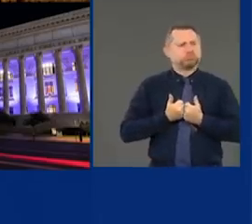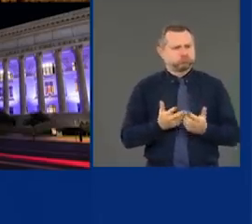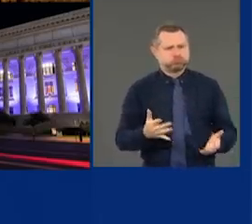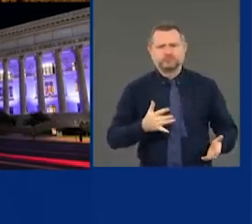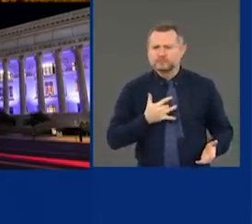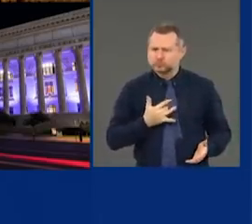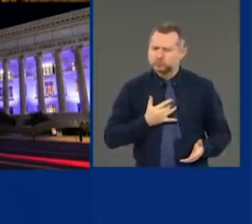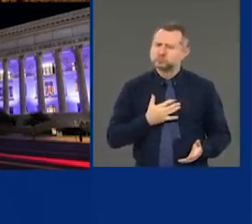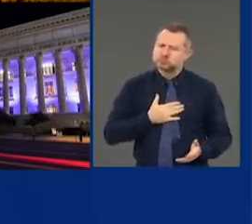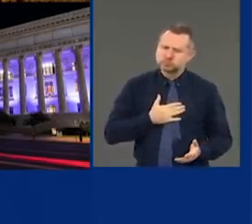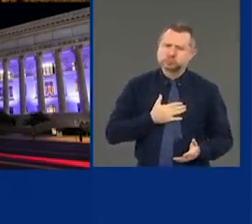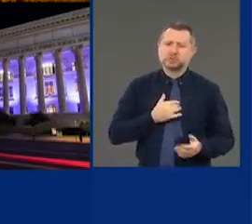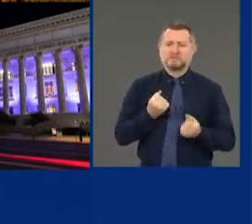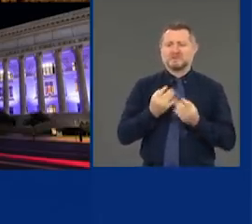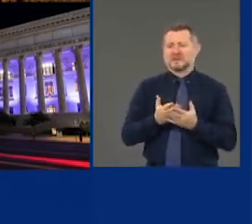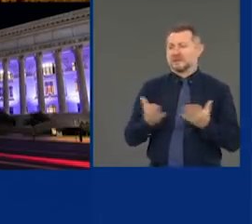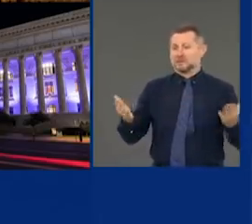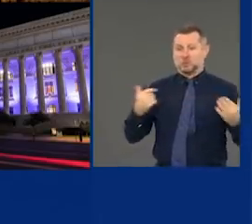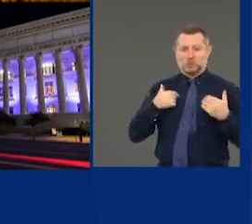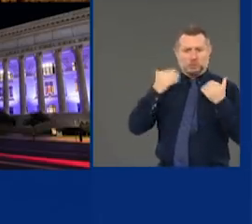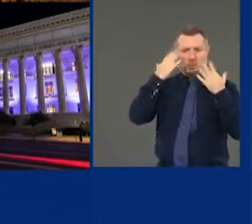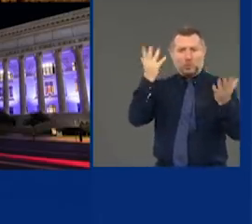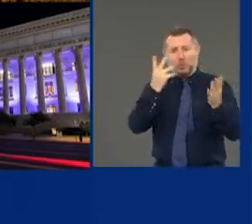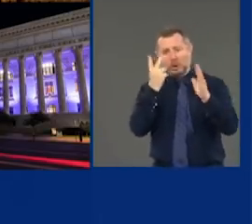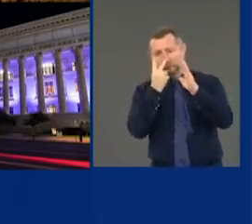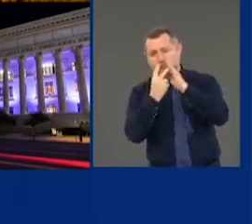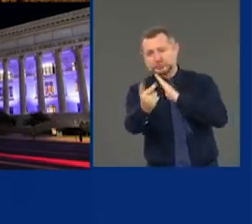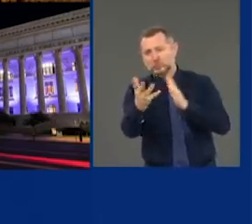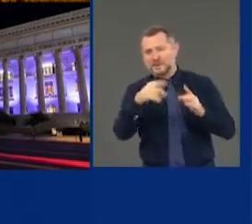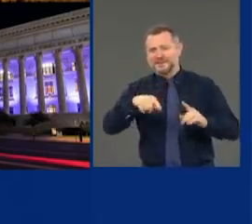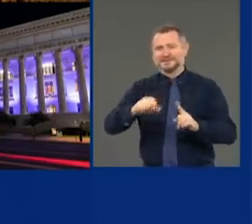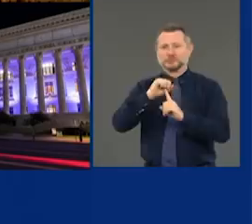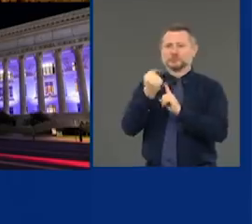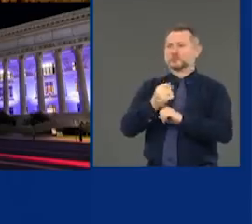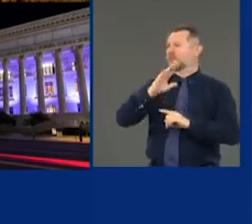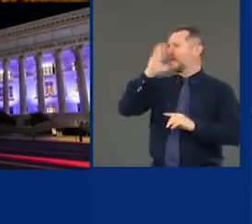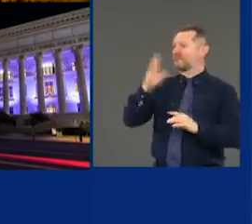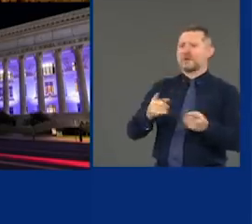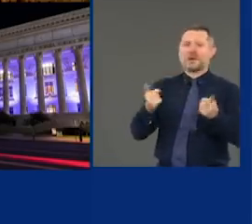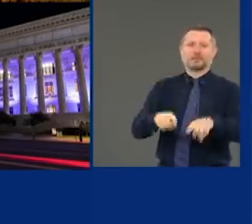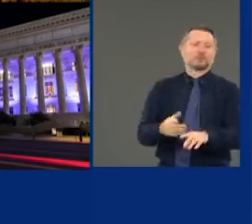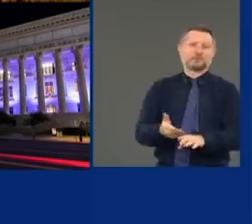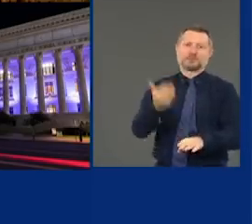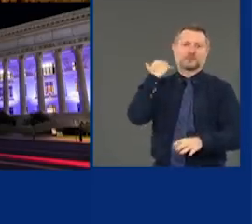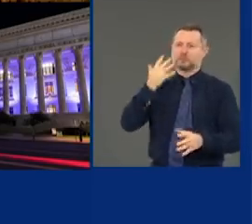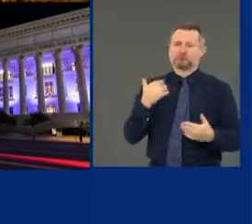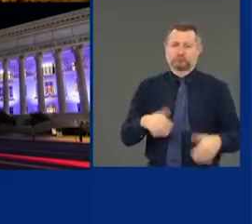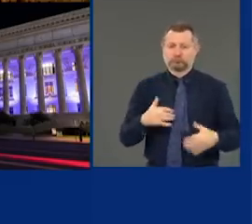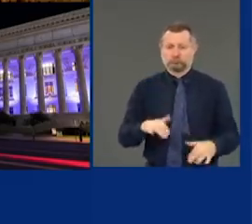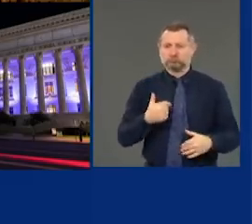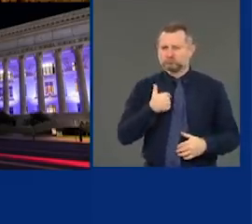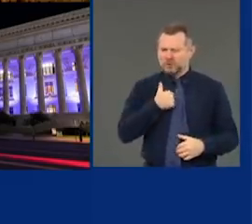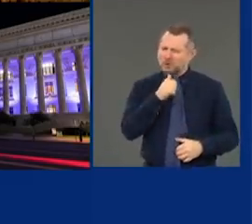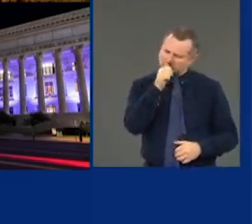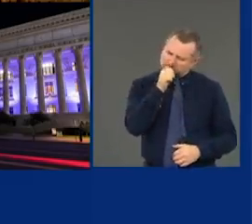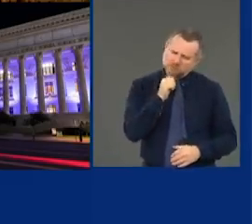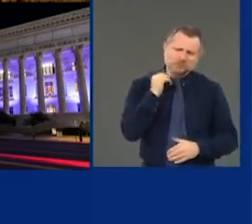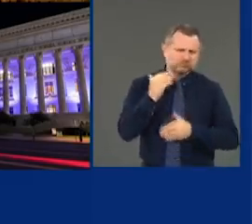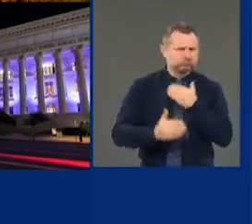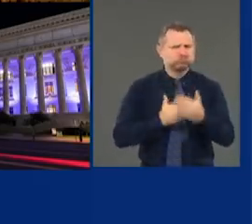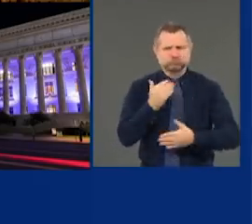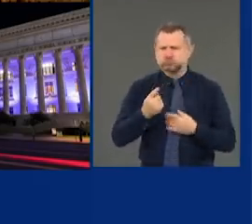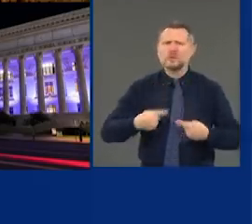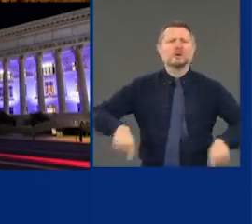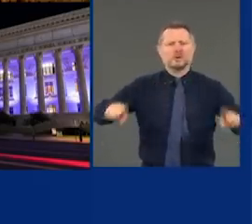the unknown. We've never gone through a period like this. We've gone through a lot. I've gone through a lot. But never anything